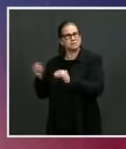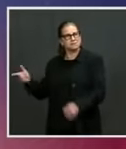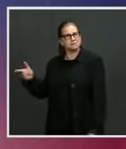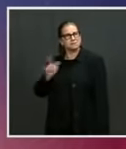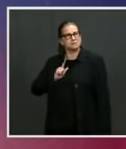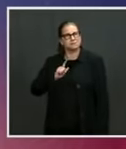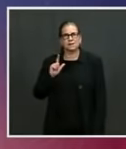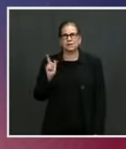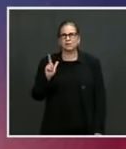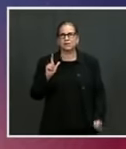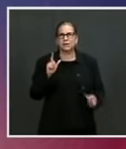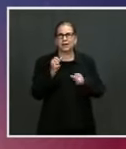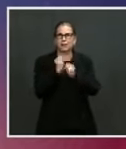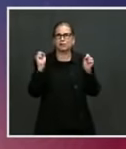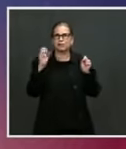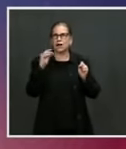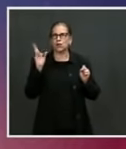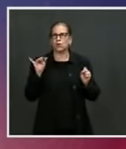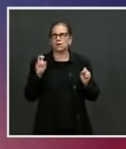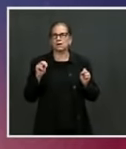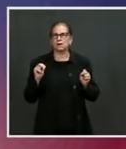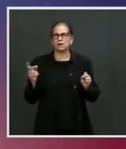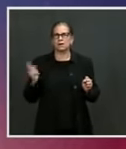now and forever.